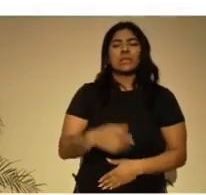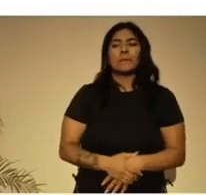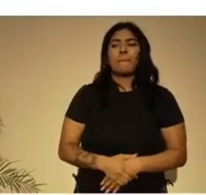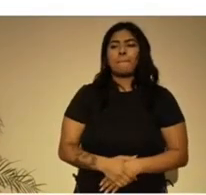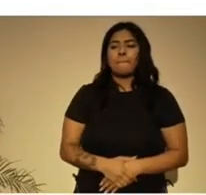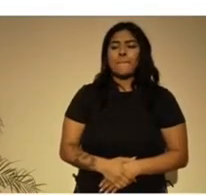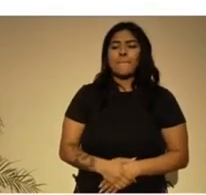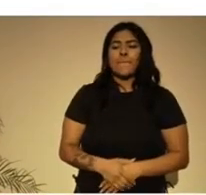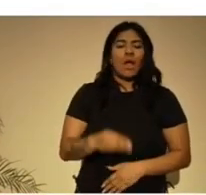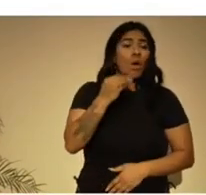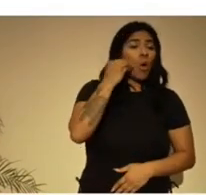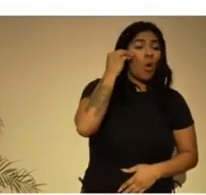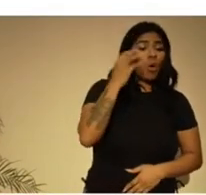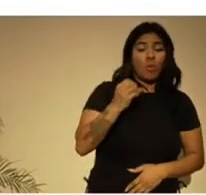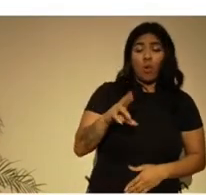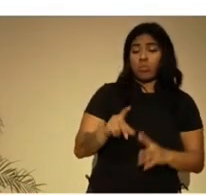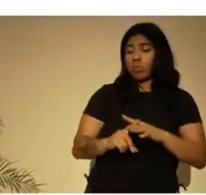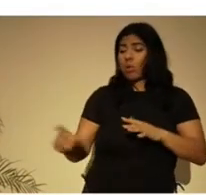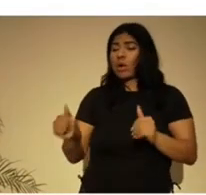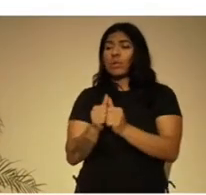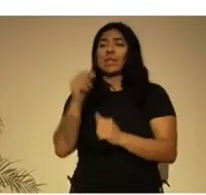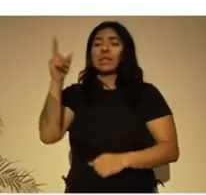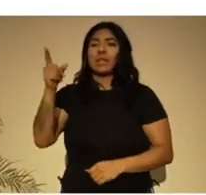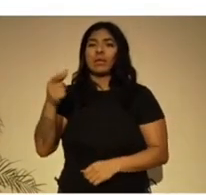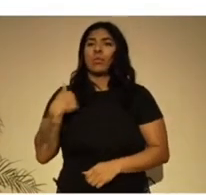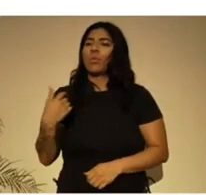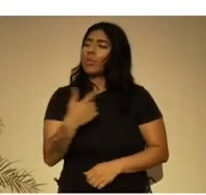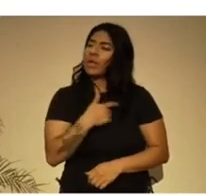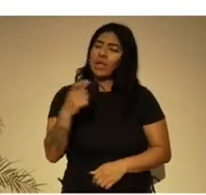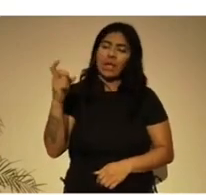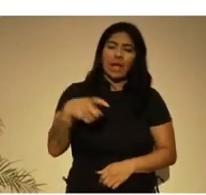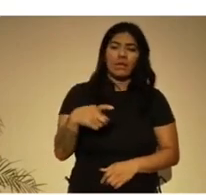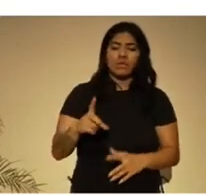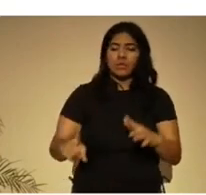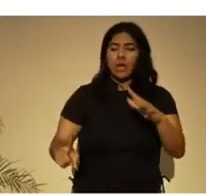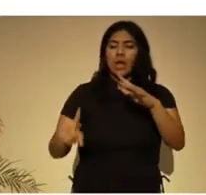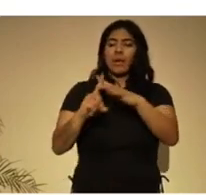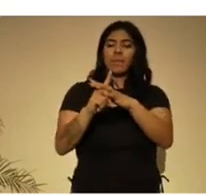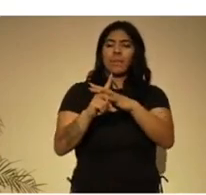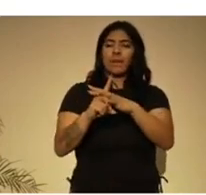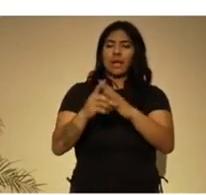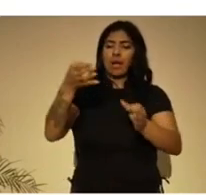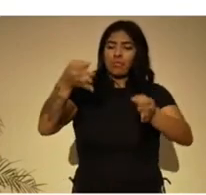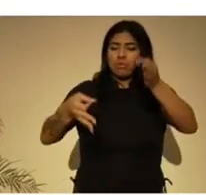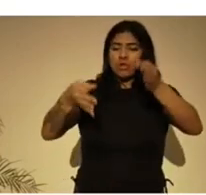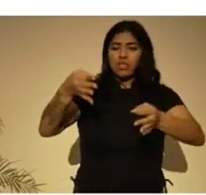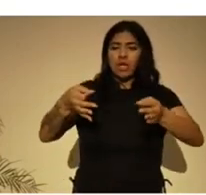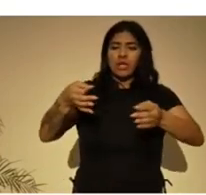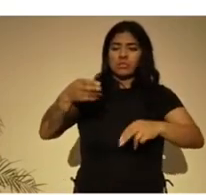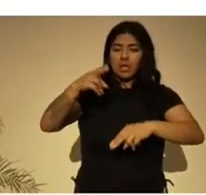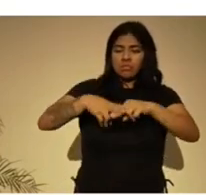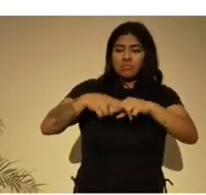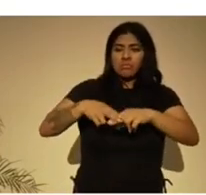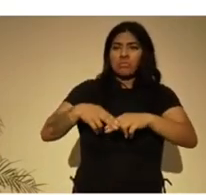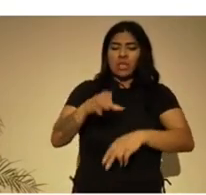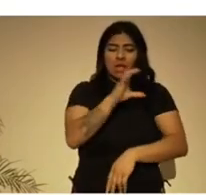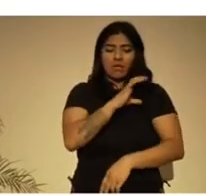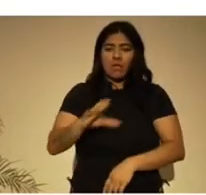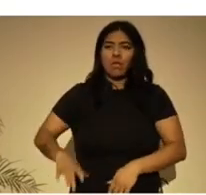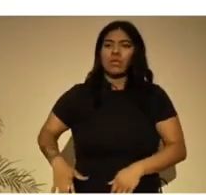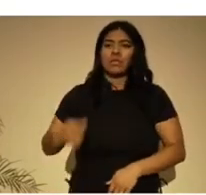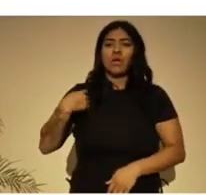at home in the body or away with him, for we must all appear before the judgment seat of Christ so that each of us